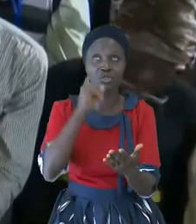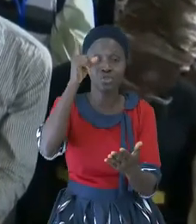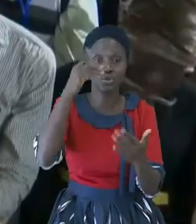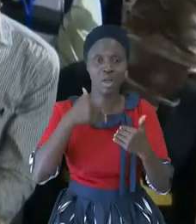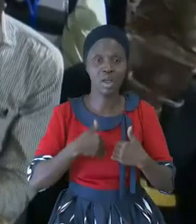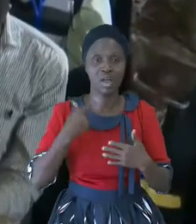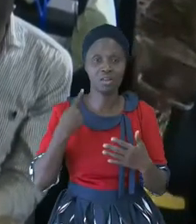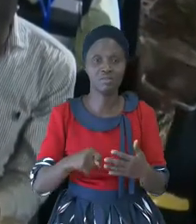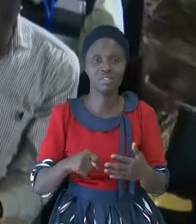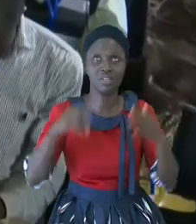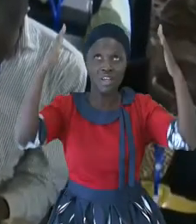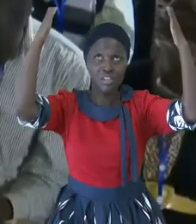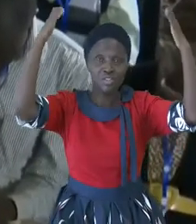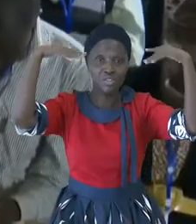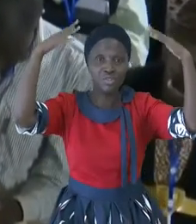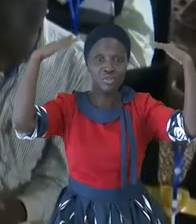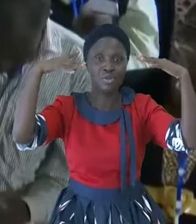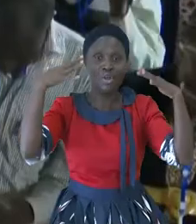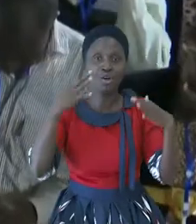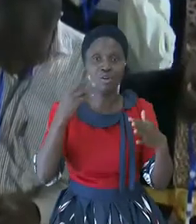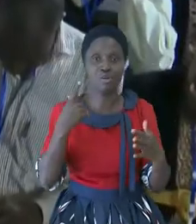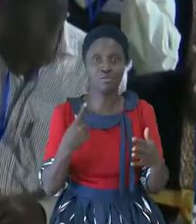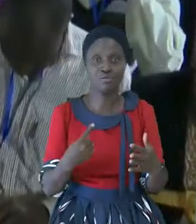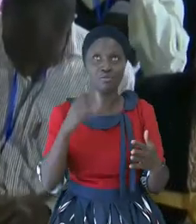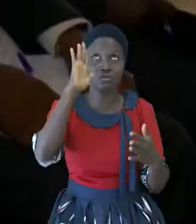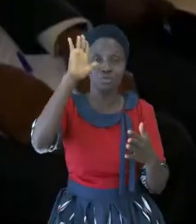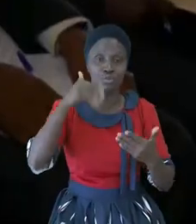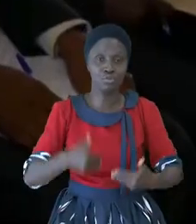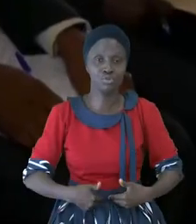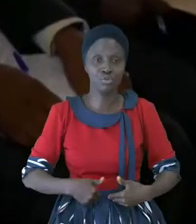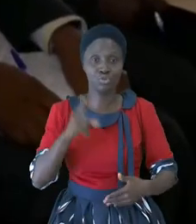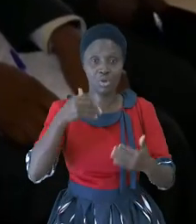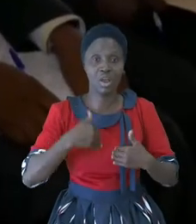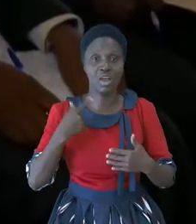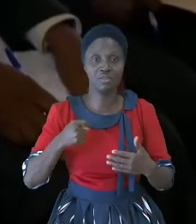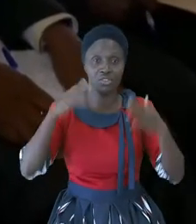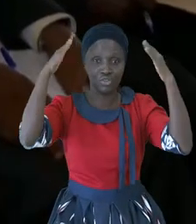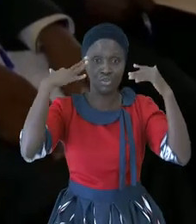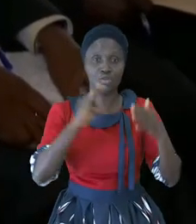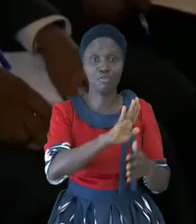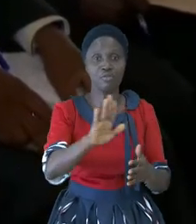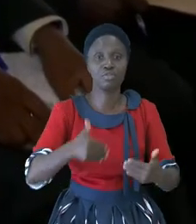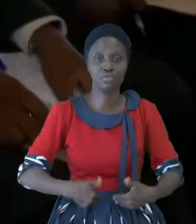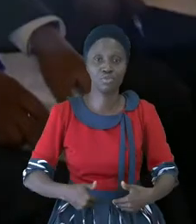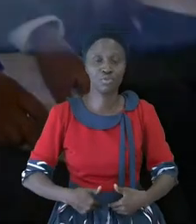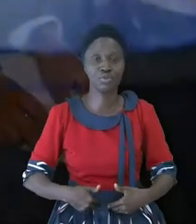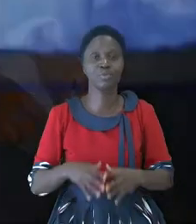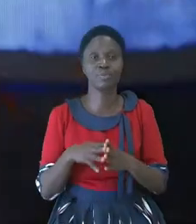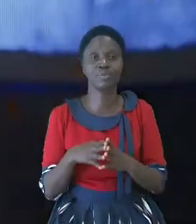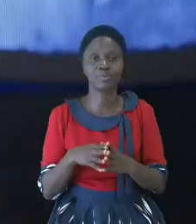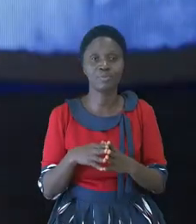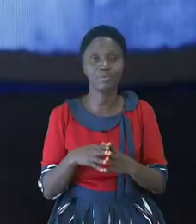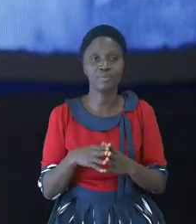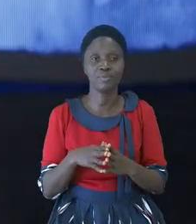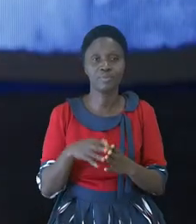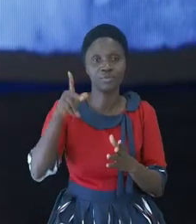of thy youth. Youthfulness will come back to your life. Look at Psalm 91. I'm reading